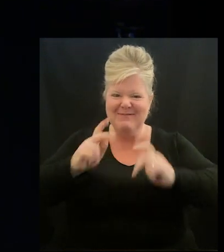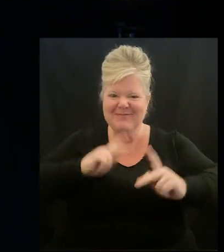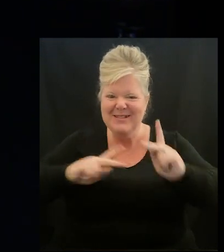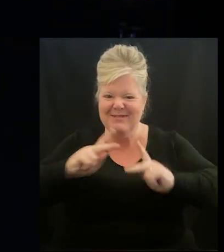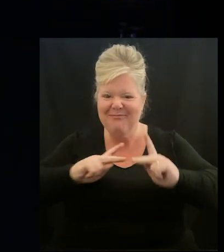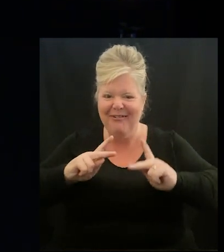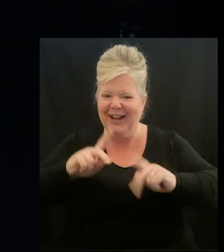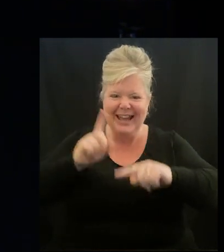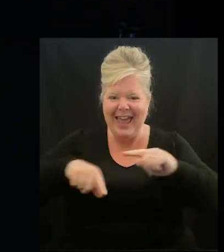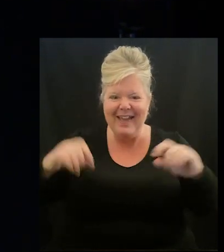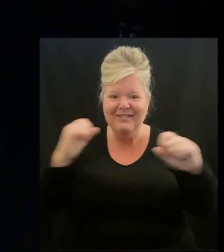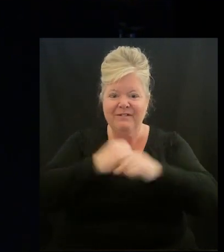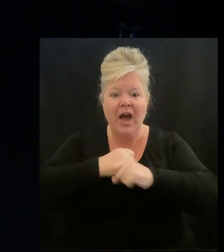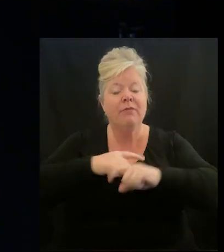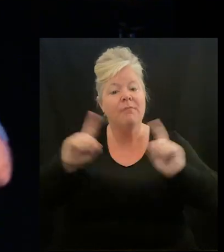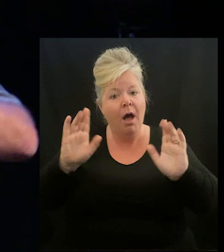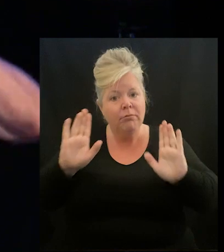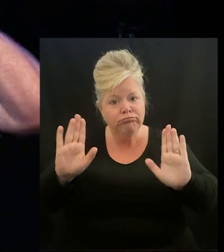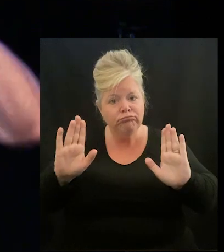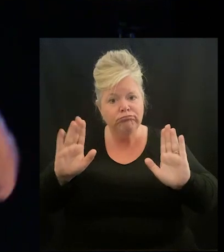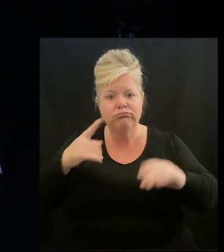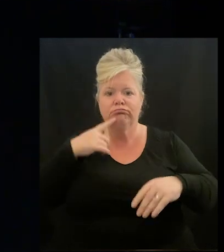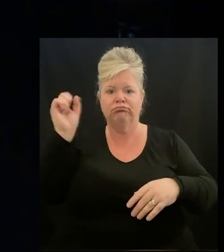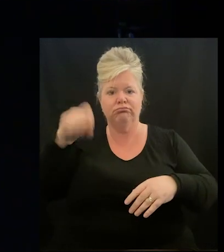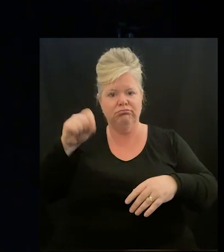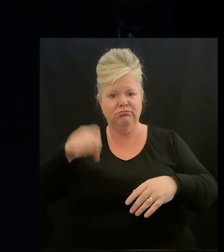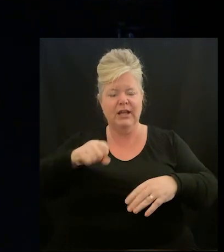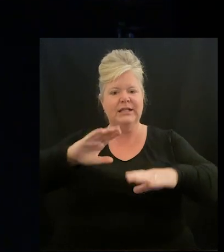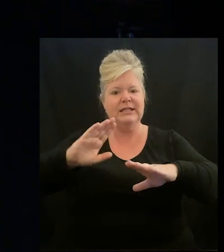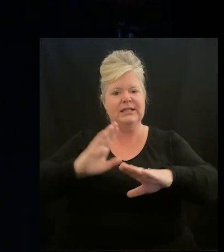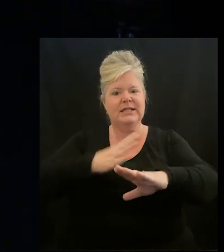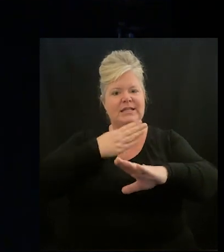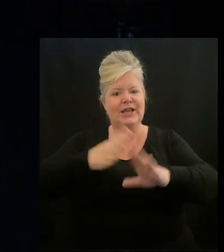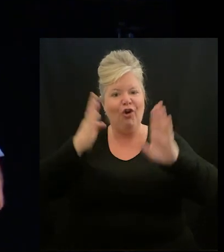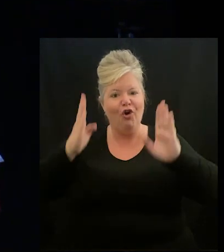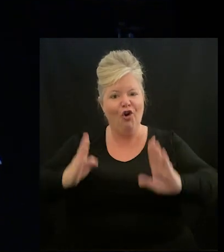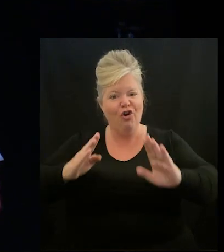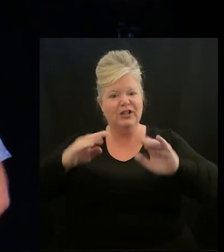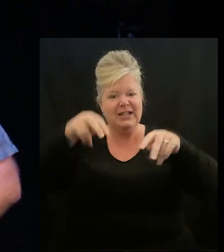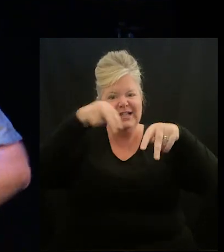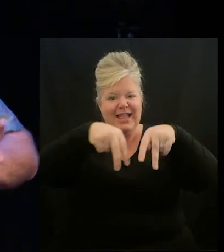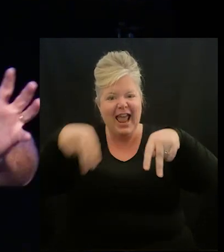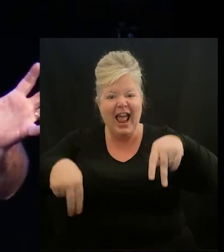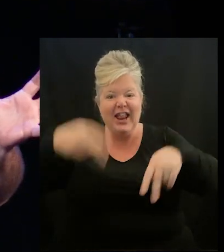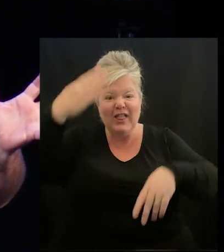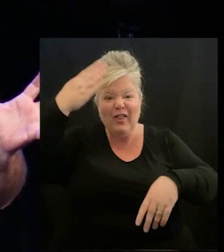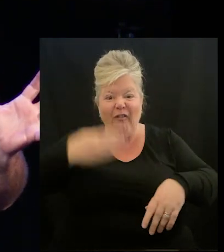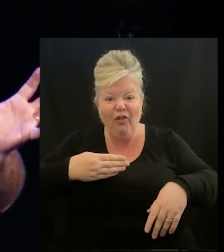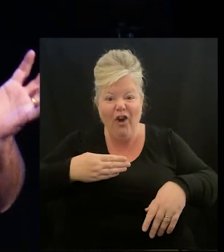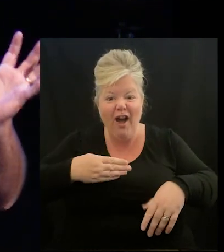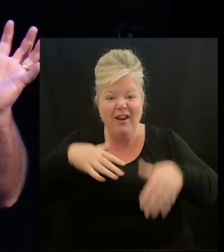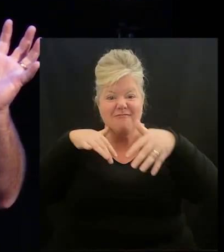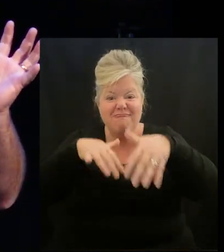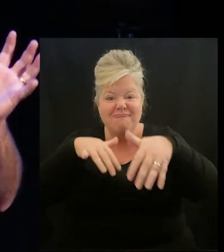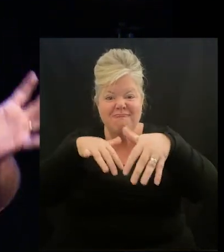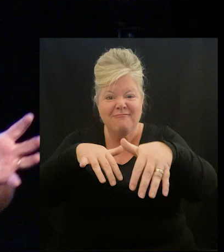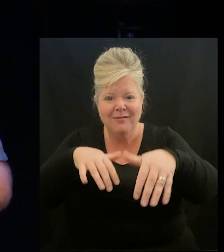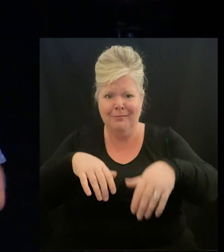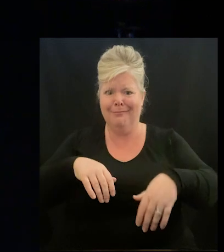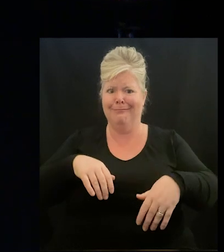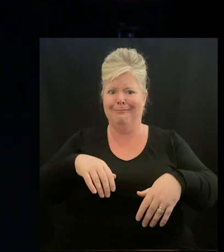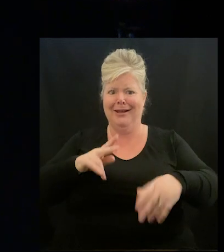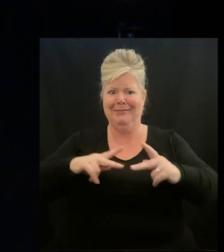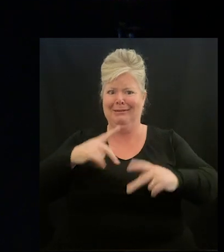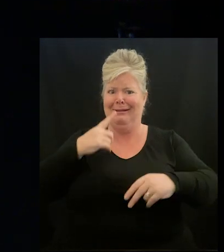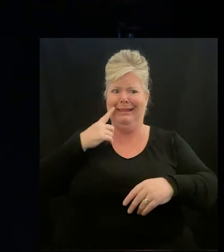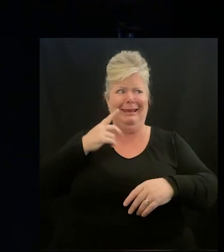right? But yet Jehoshaphat says, we're putting the singers out in front of the army. And probably some people are thinking the king is marching